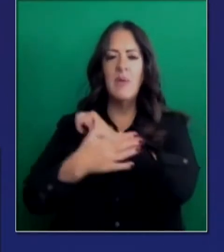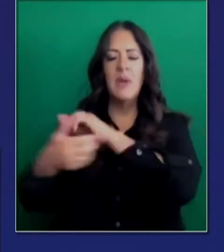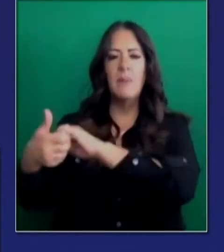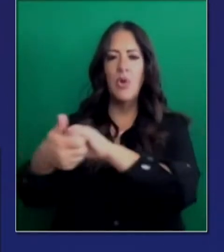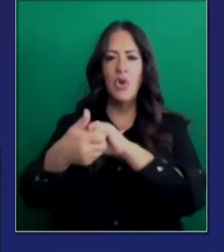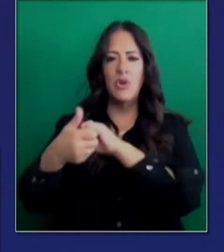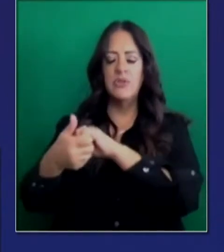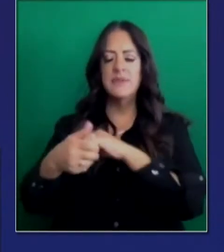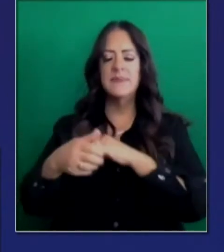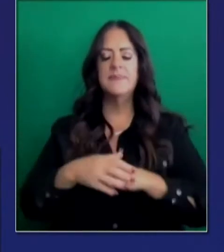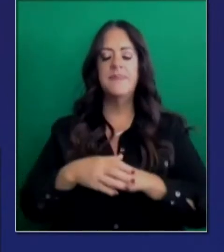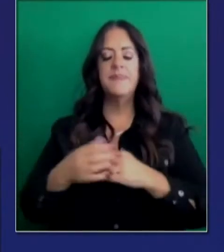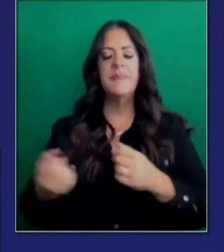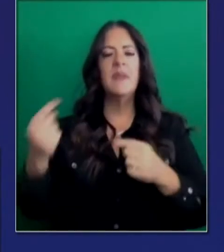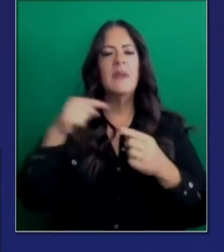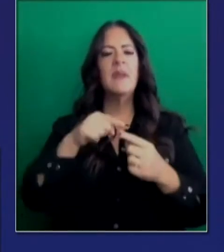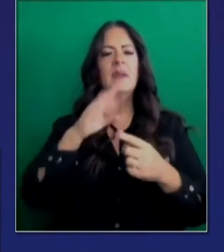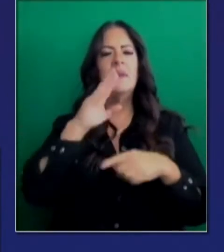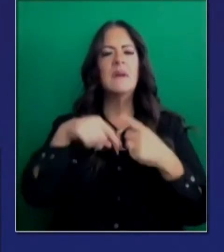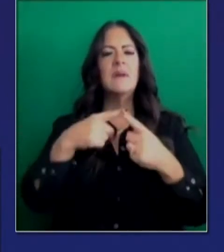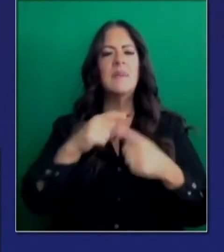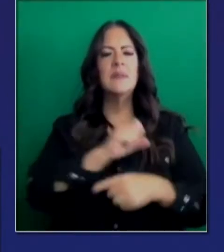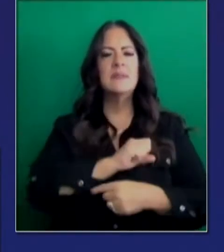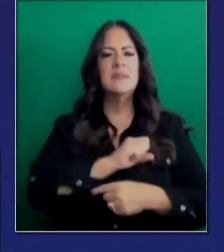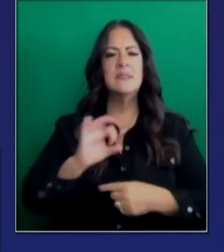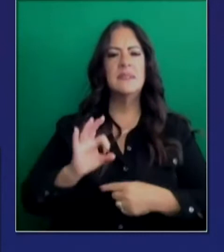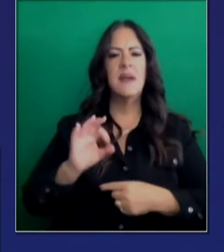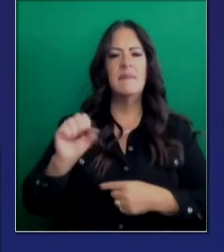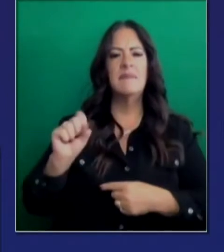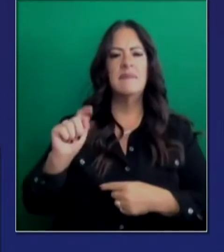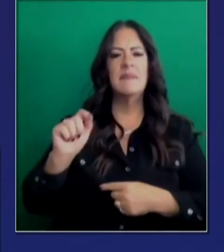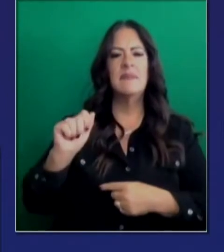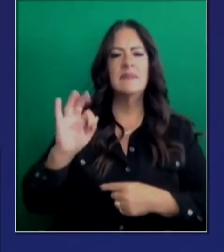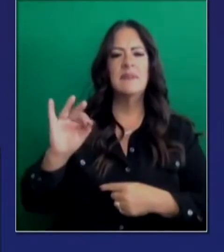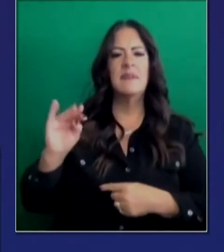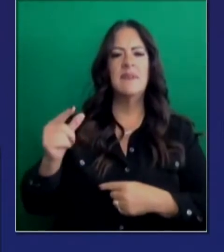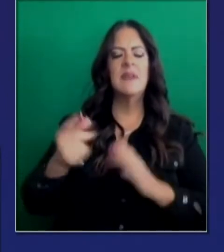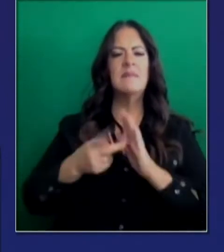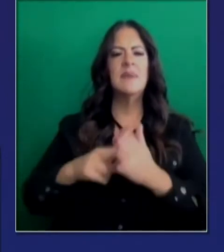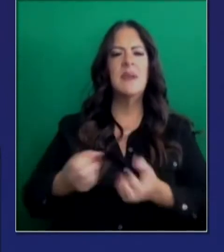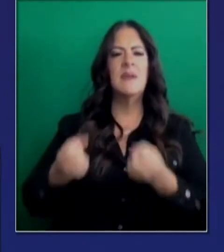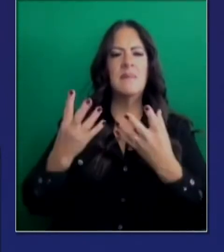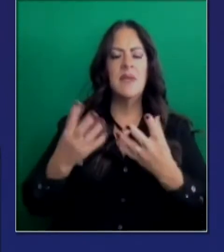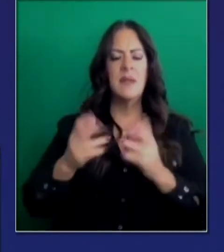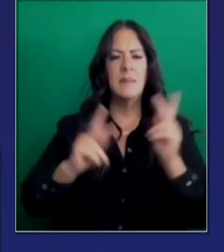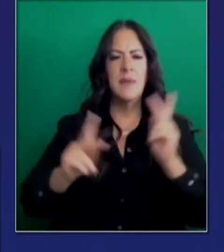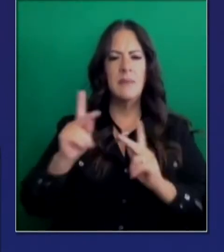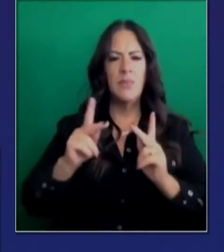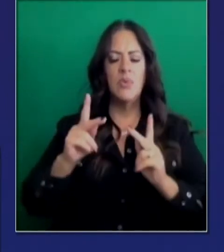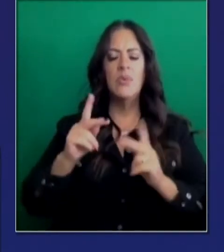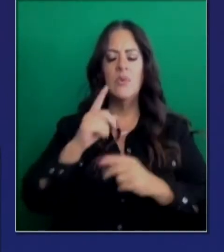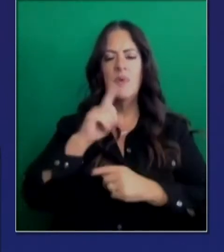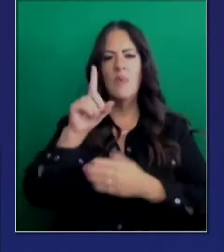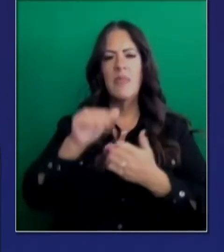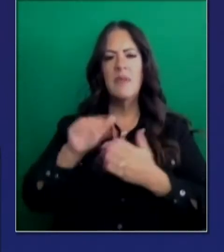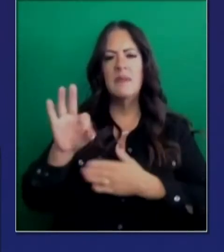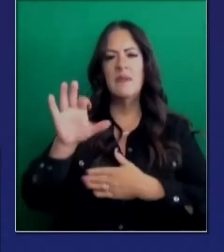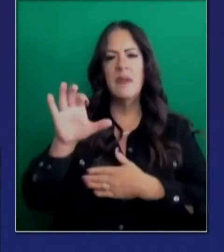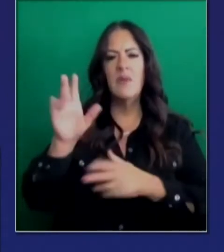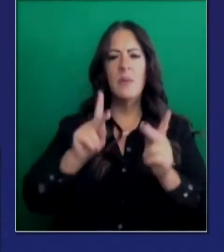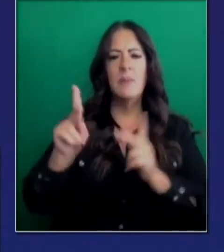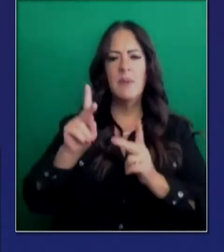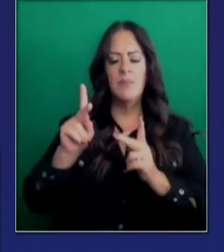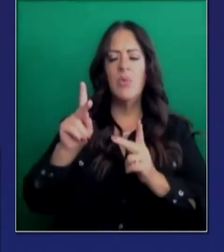of staffing in the state, we have roughly 1,900 state and federal staff that have been deployed. You can see the myriad